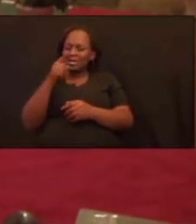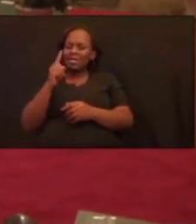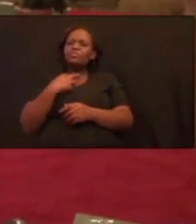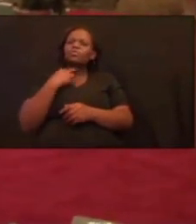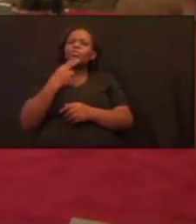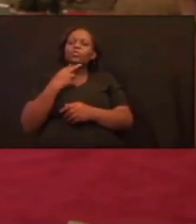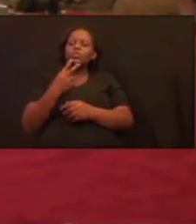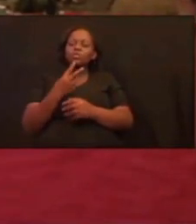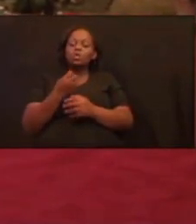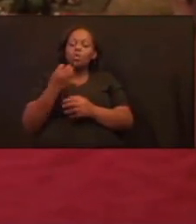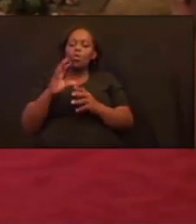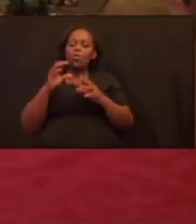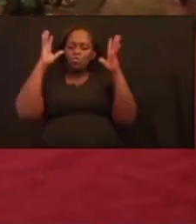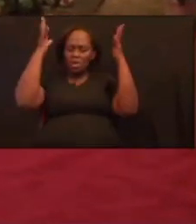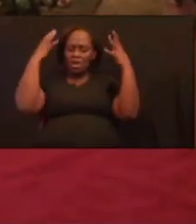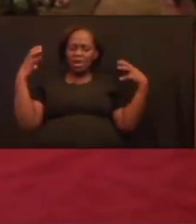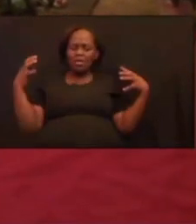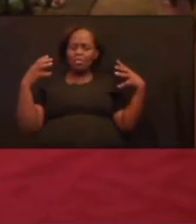it.